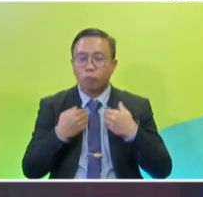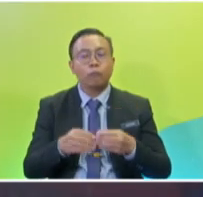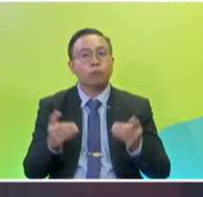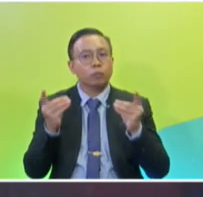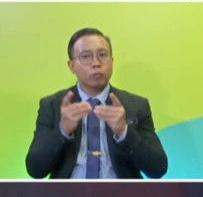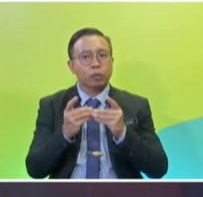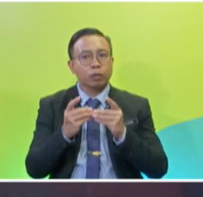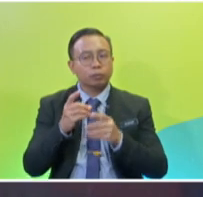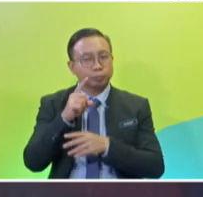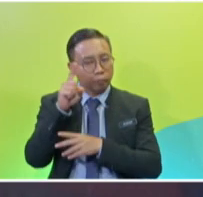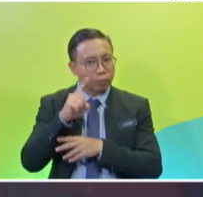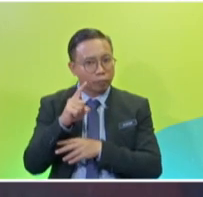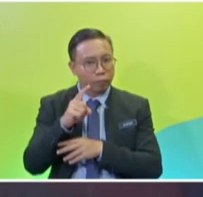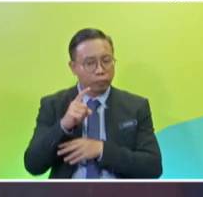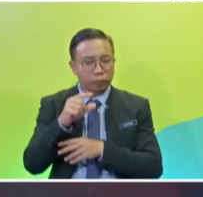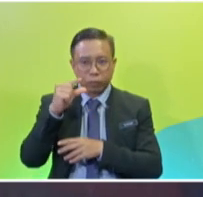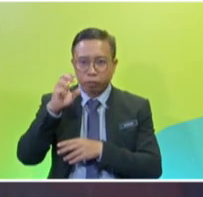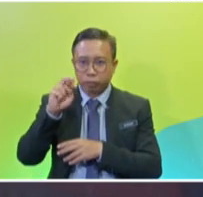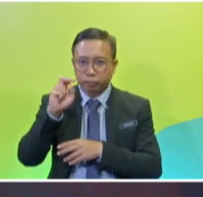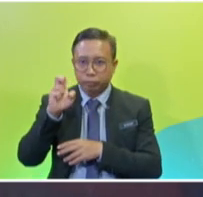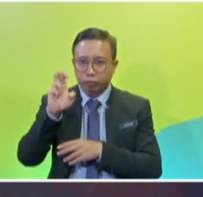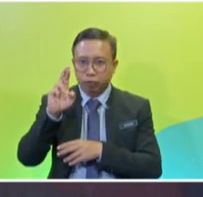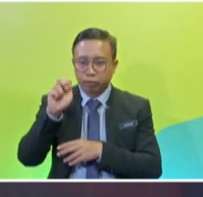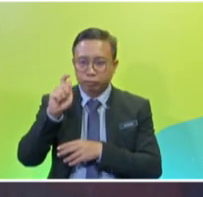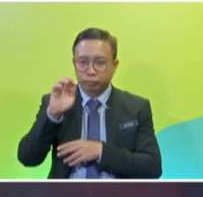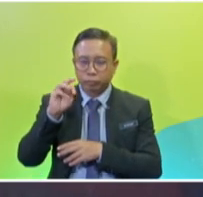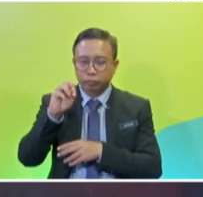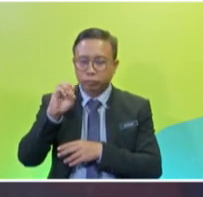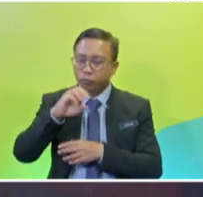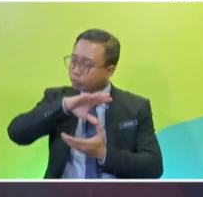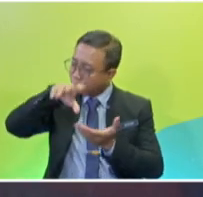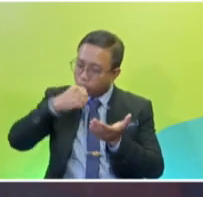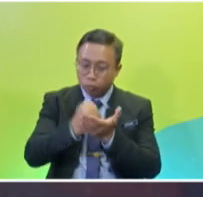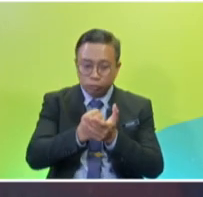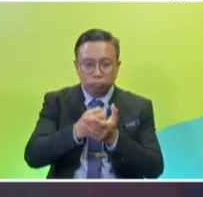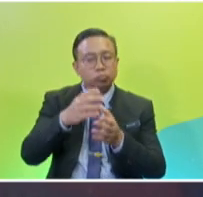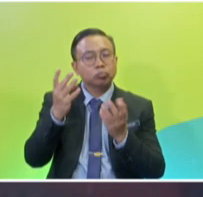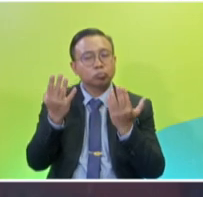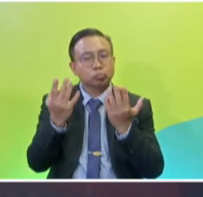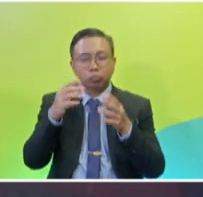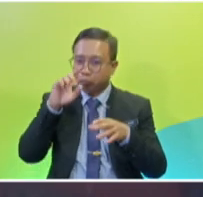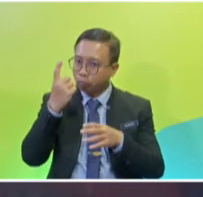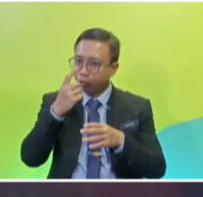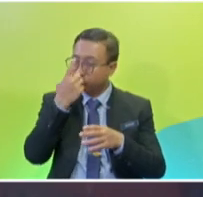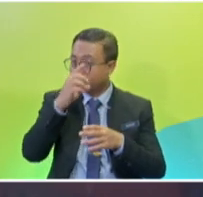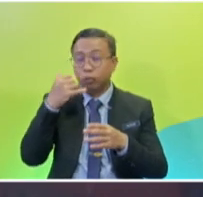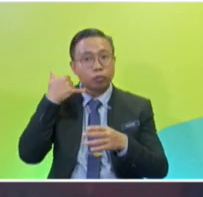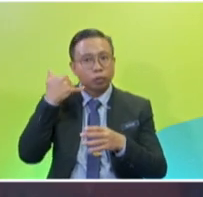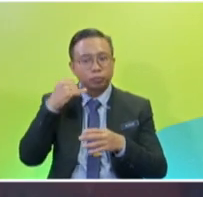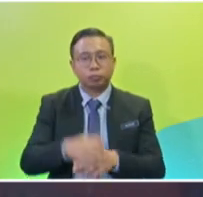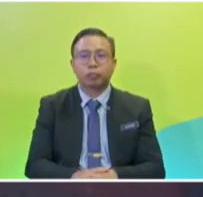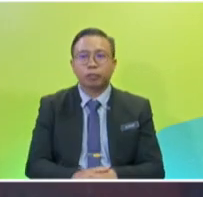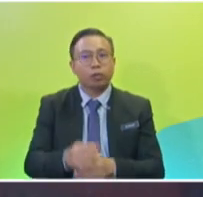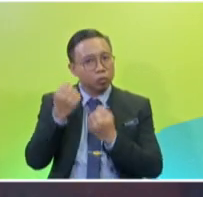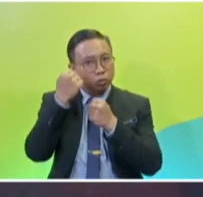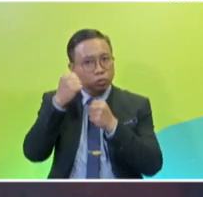Z generation, right? Everything is at your fingertips. Yes, and so when you easy. Scroll down your whatever social media platforms,